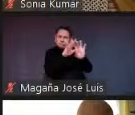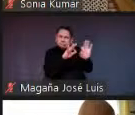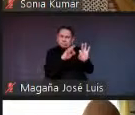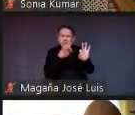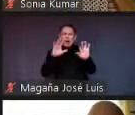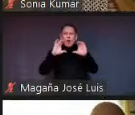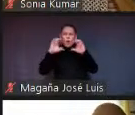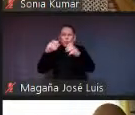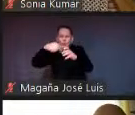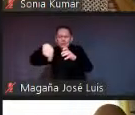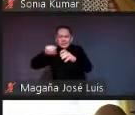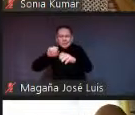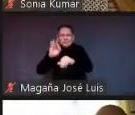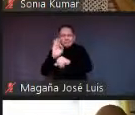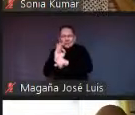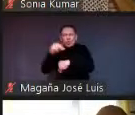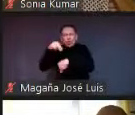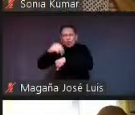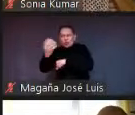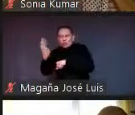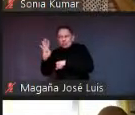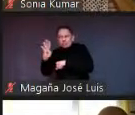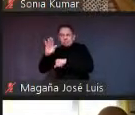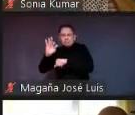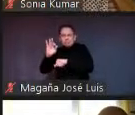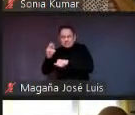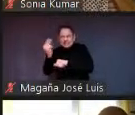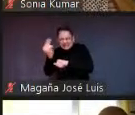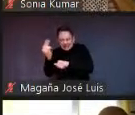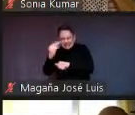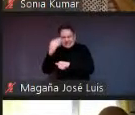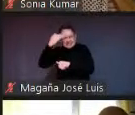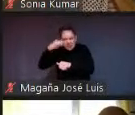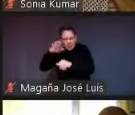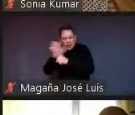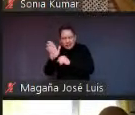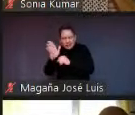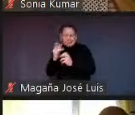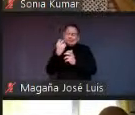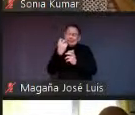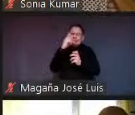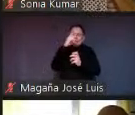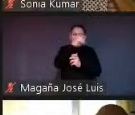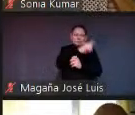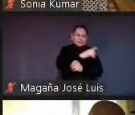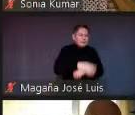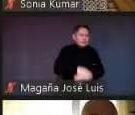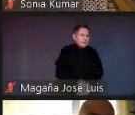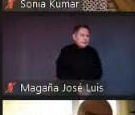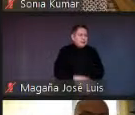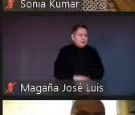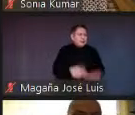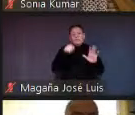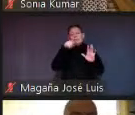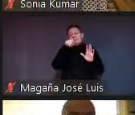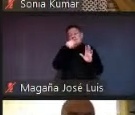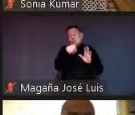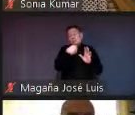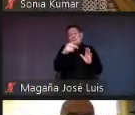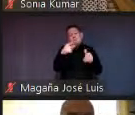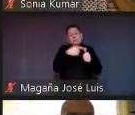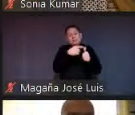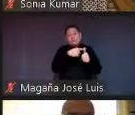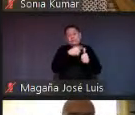starting from a very broad perspective, looking at things like global priorities. What are the national policy papers or